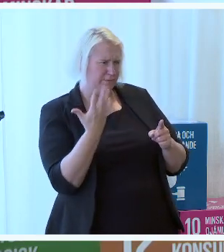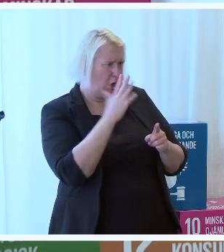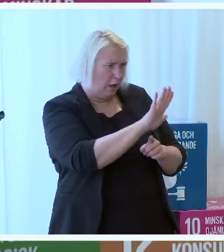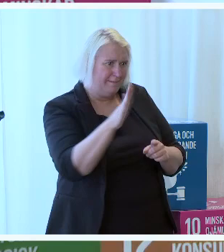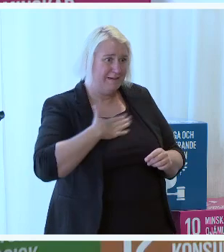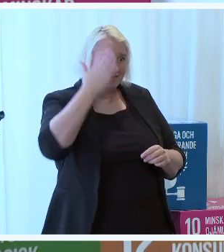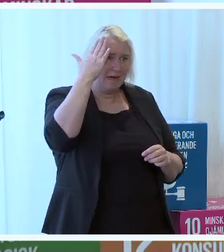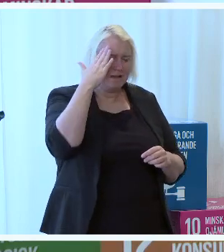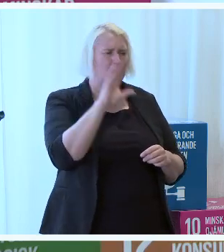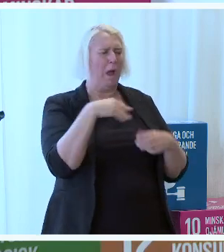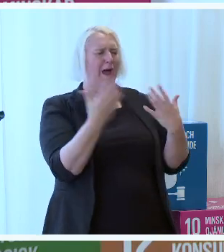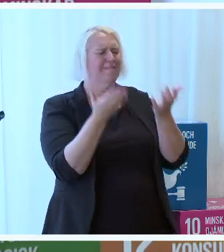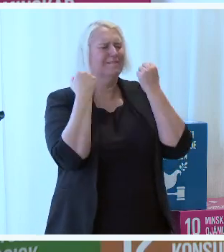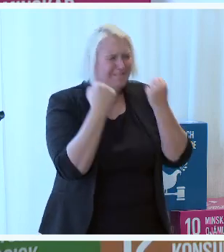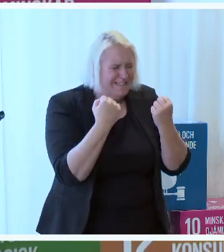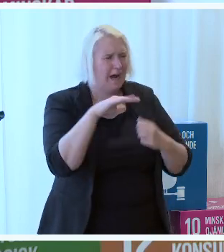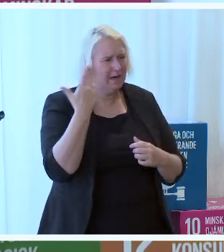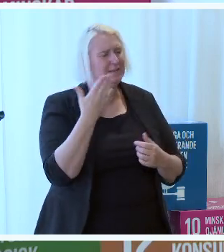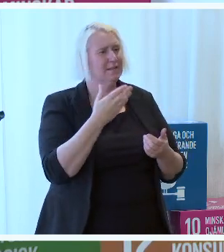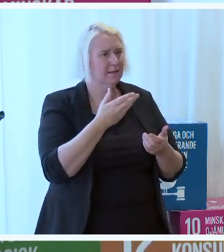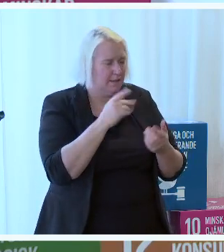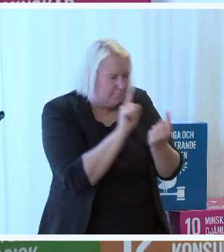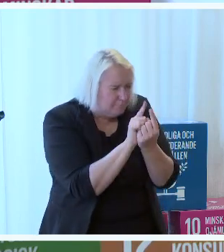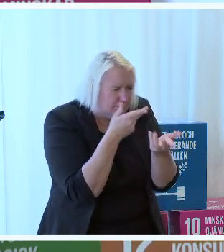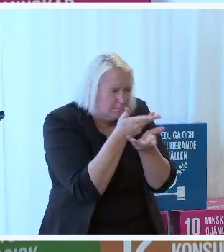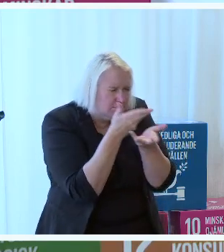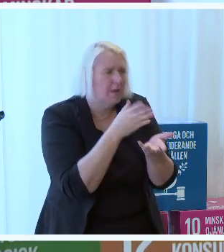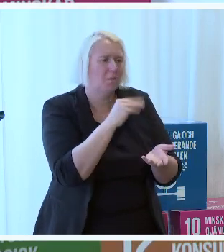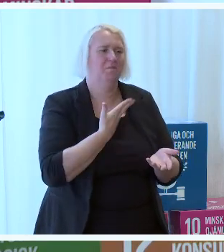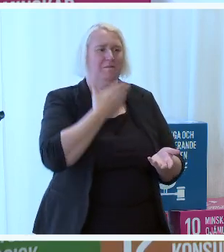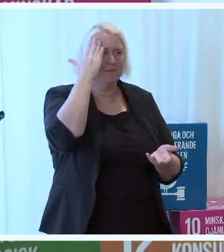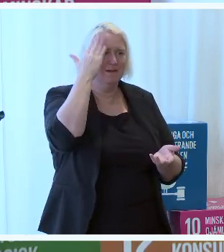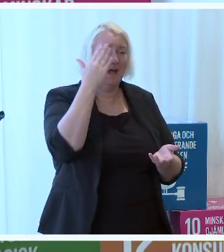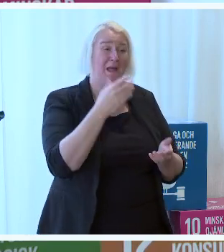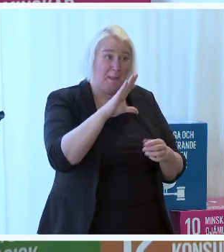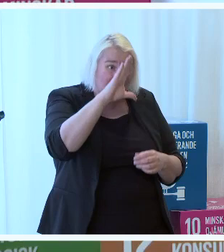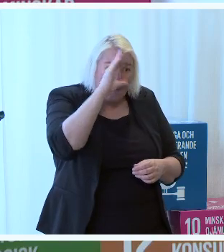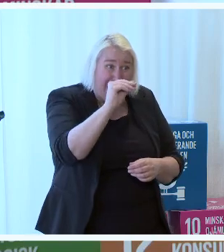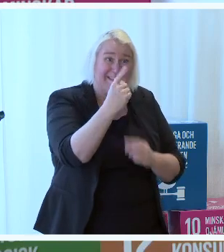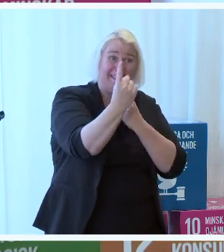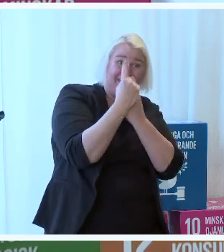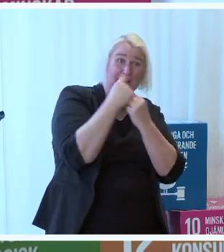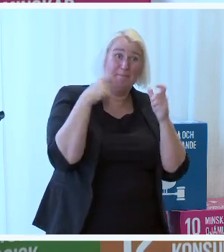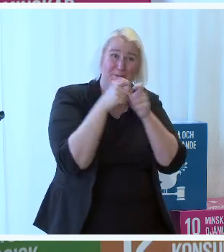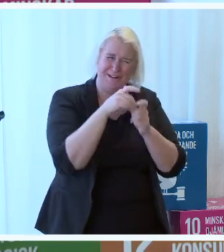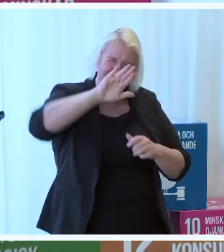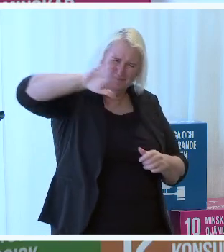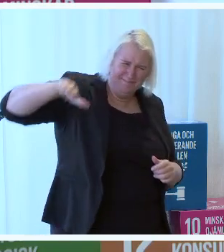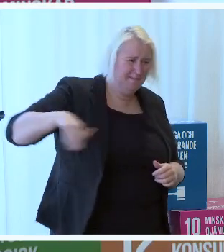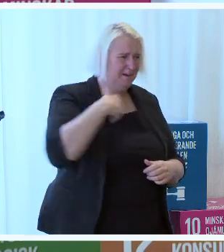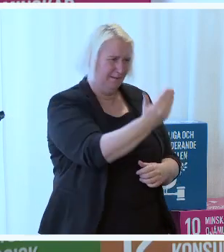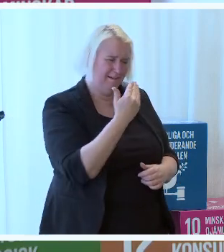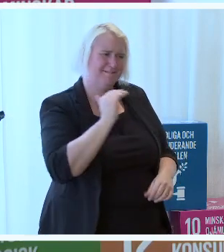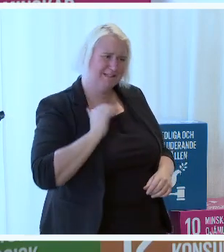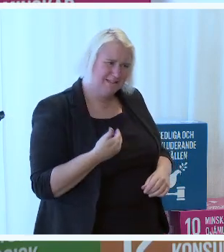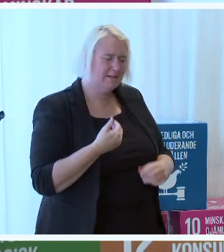can only, it's the men who are at the forefront, so you have to dig in and talk to the women separately. Sometimes they will tell you, oh, the